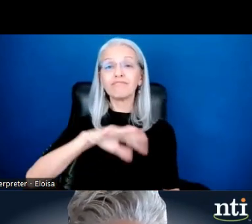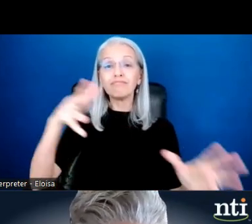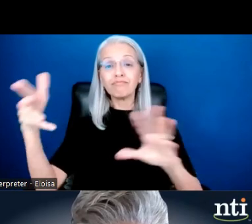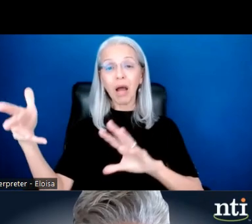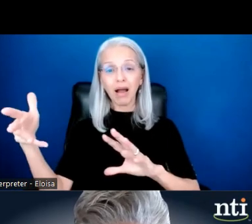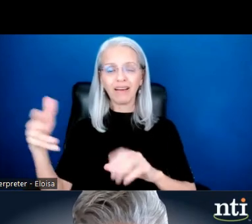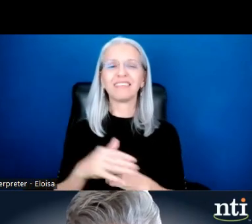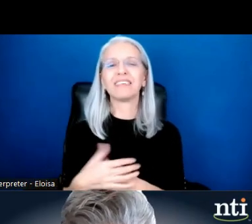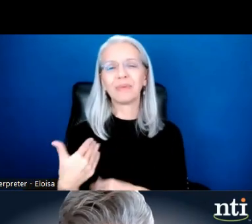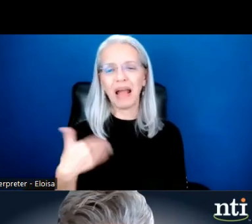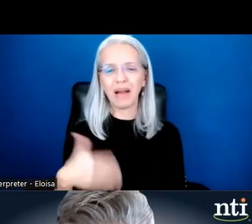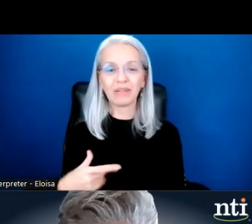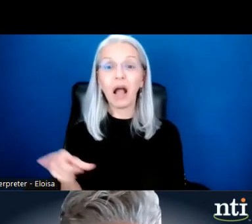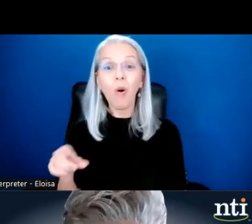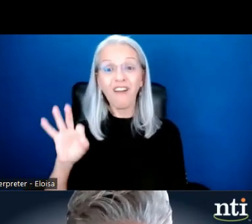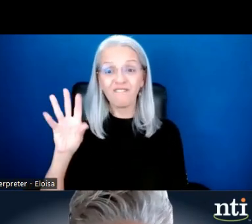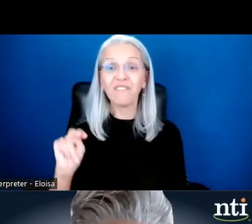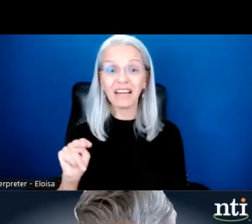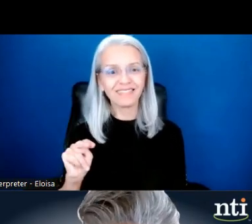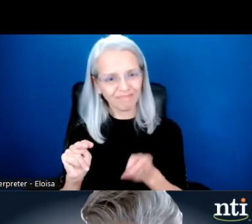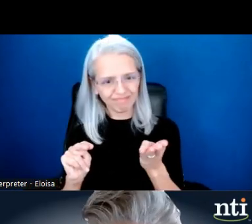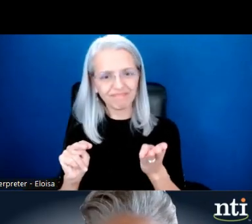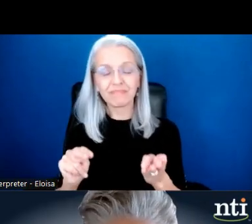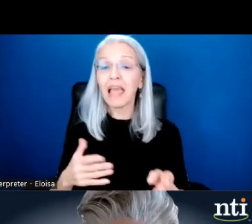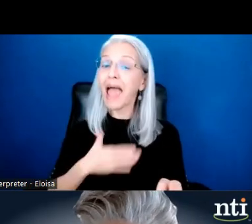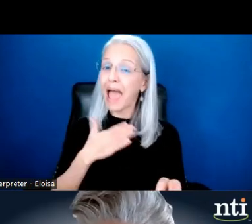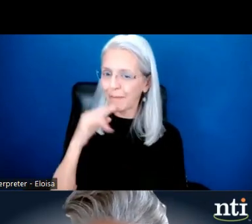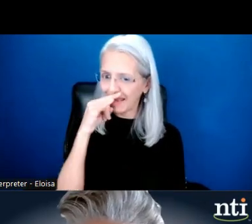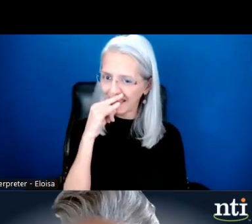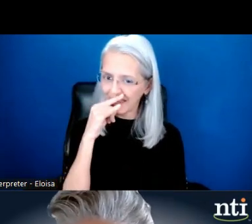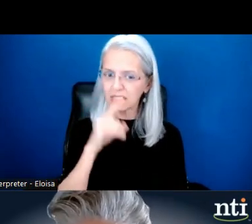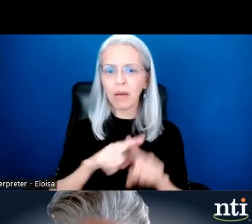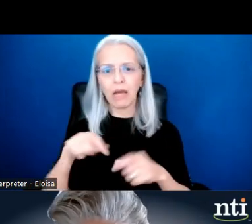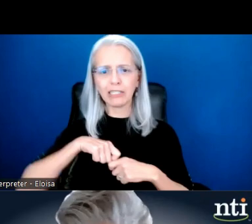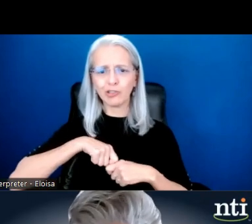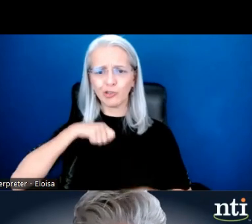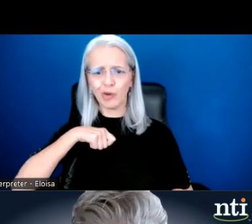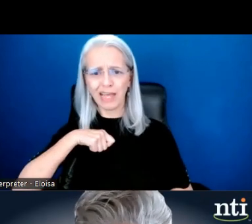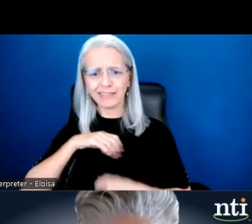Yes, playing fun. Happy kids, Yeah. but a stressed mom, huh?